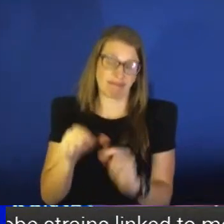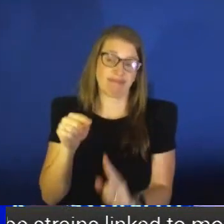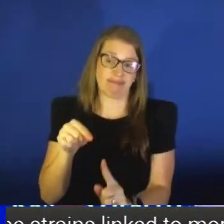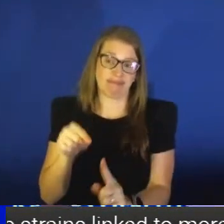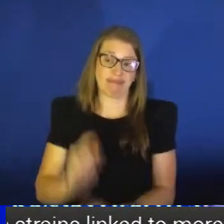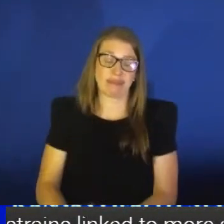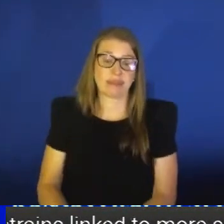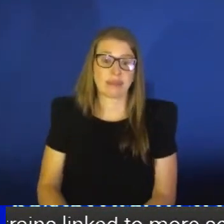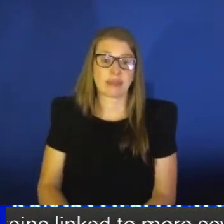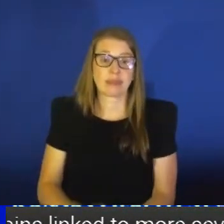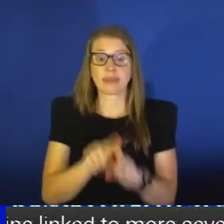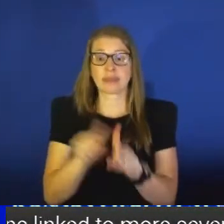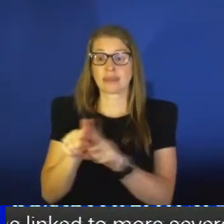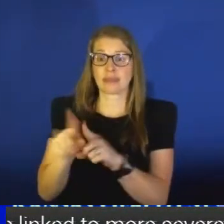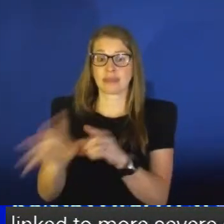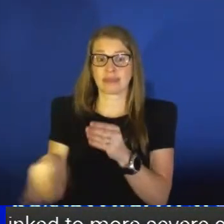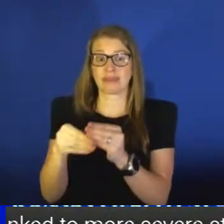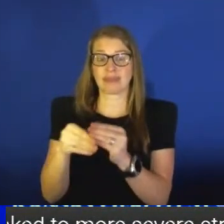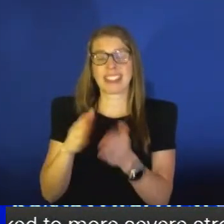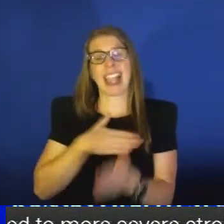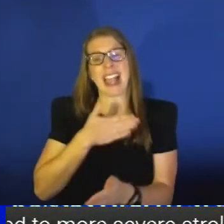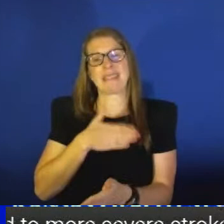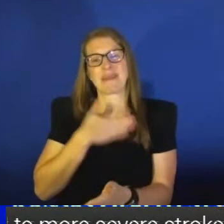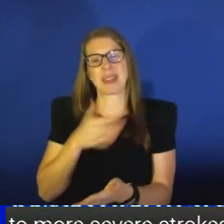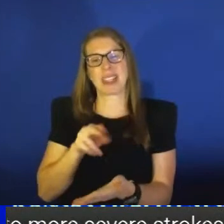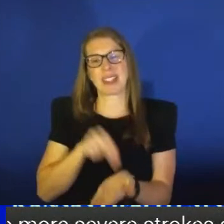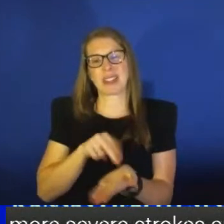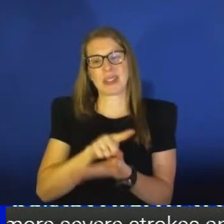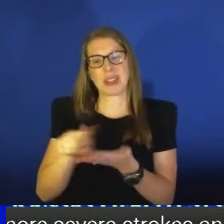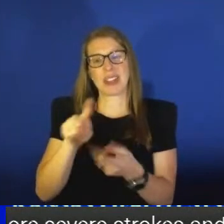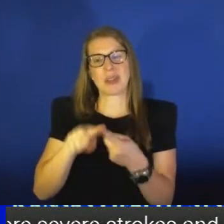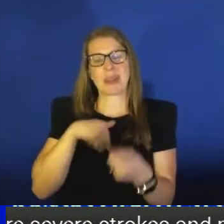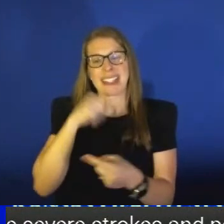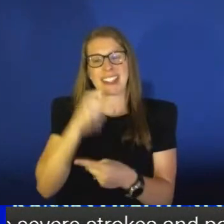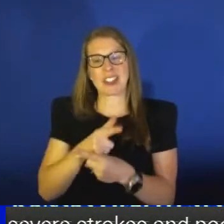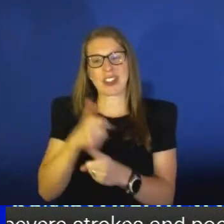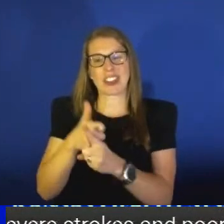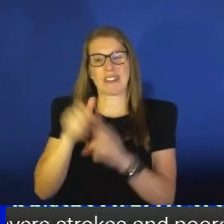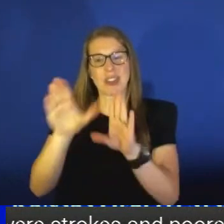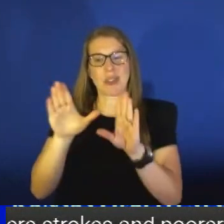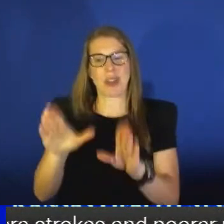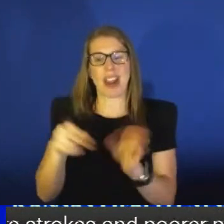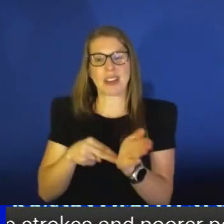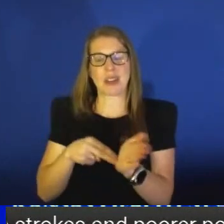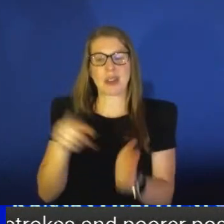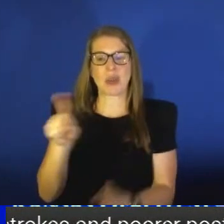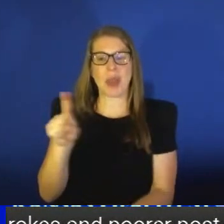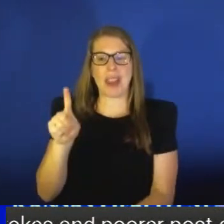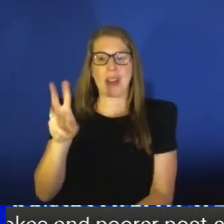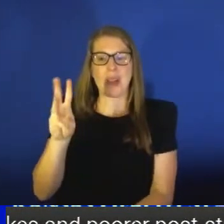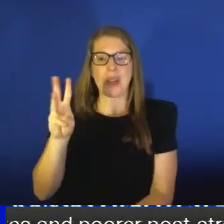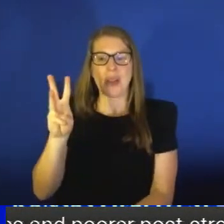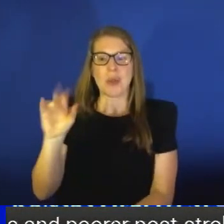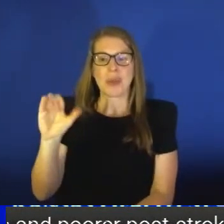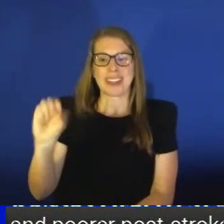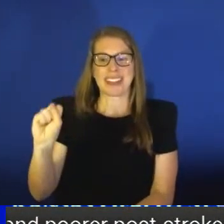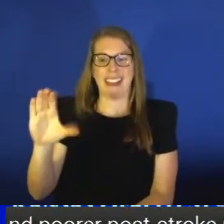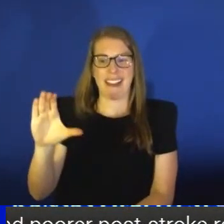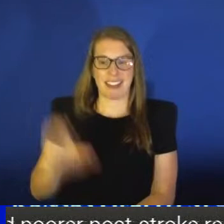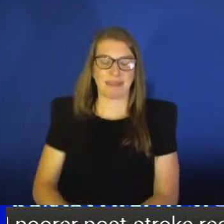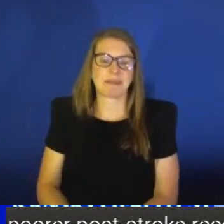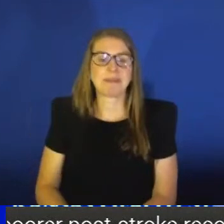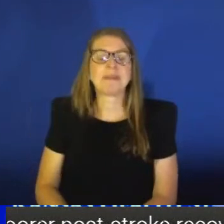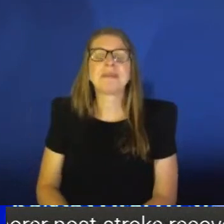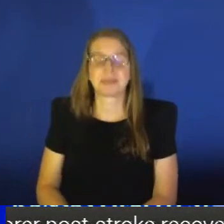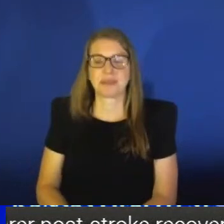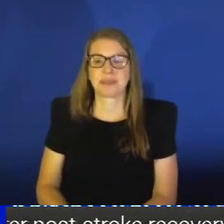to say, Happy Nurses Week to my sister, who's a great nurse up in Wisconsin as well. And, I